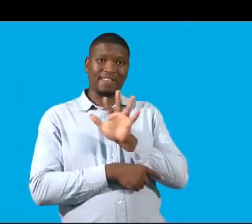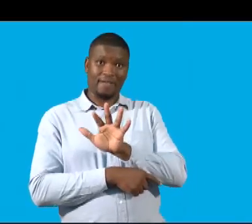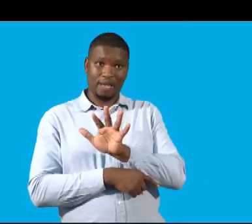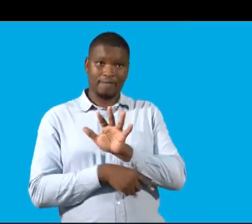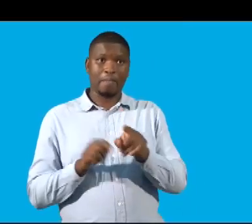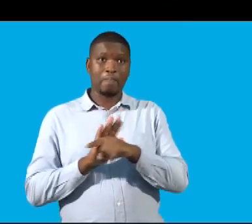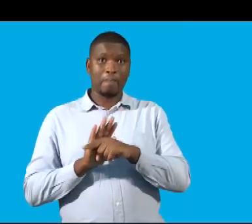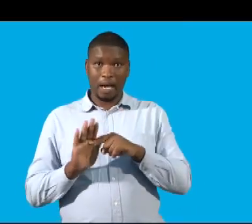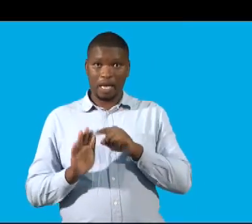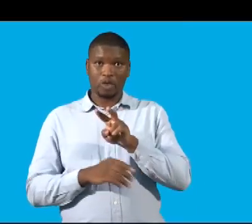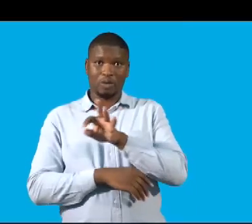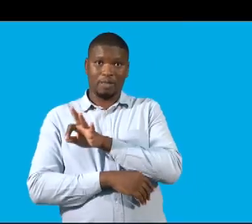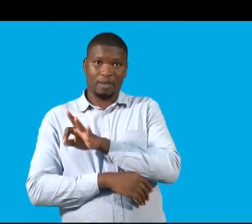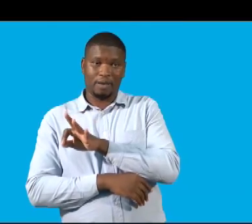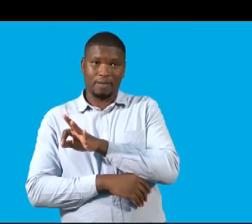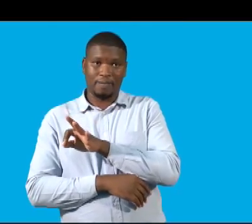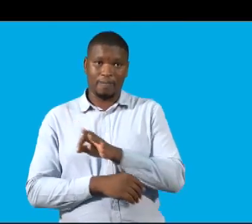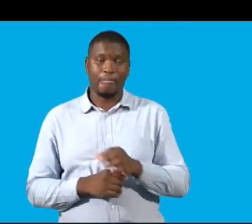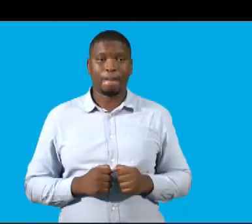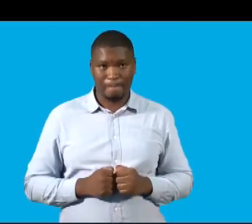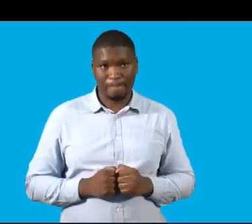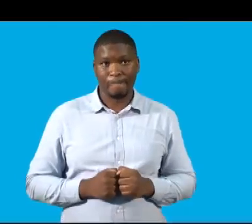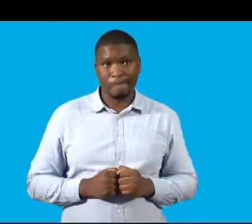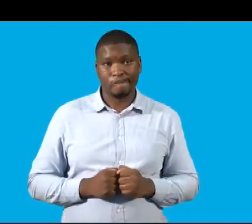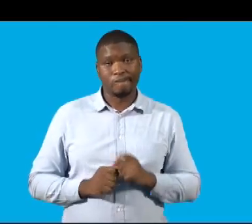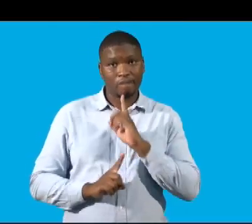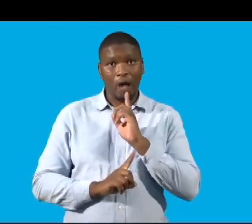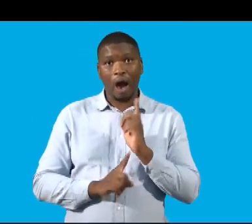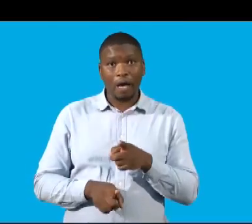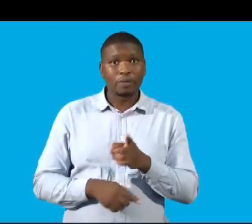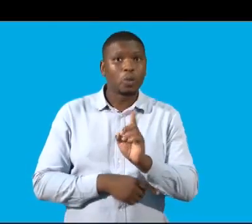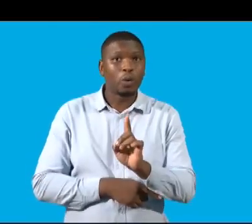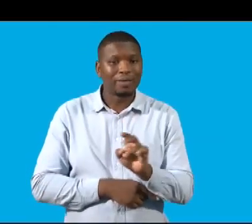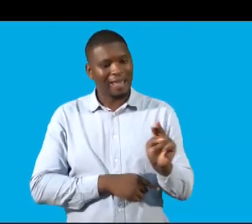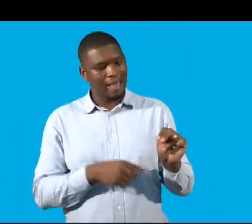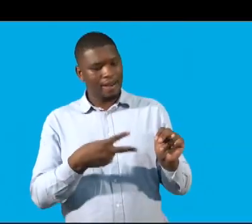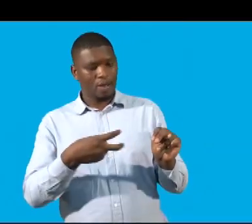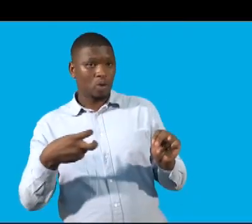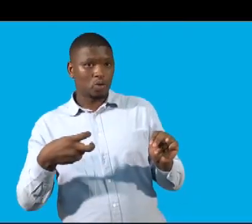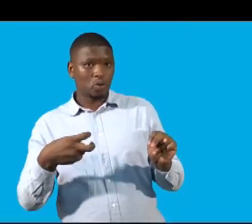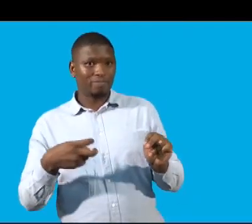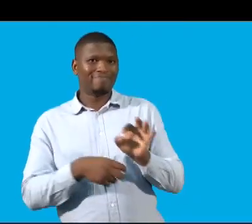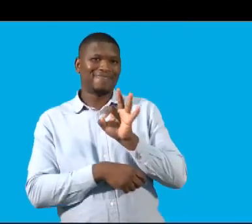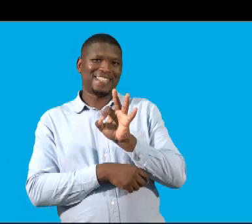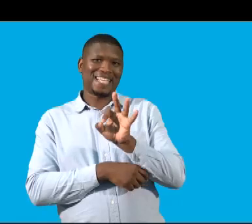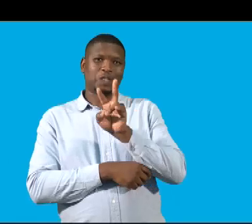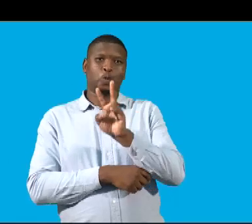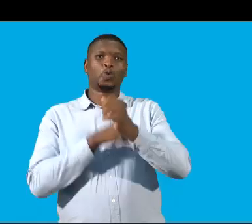the 55 years minus the 23 years, and of course, yes, that is going to give